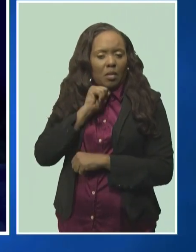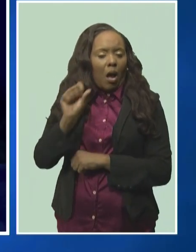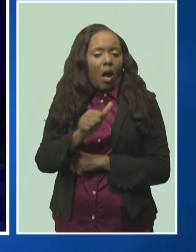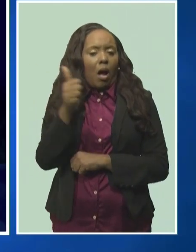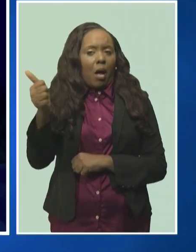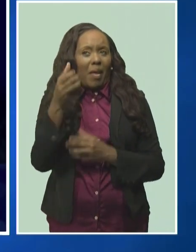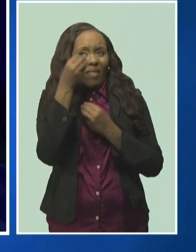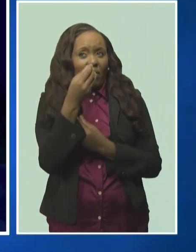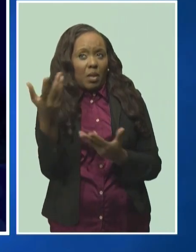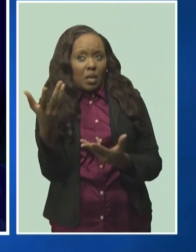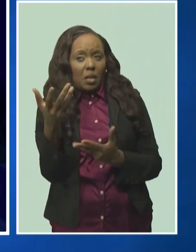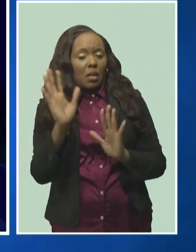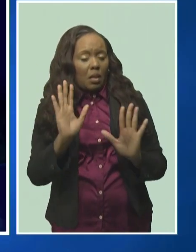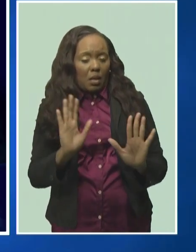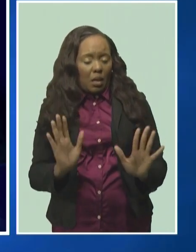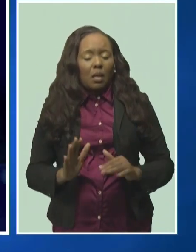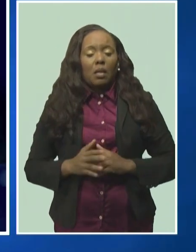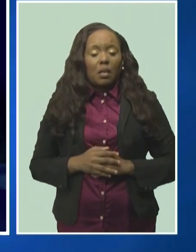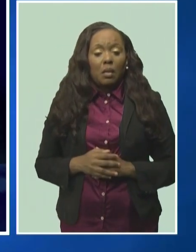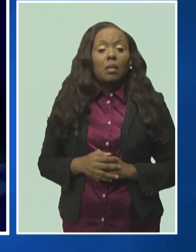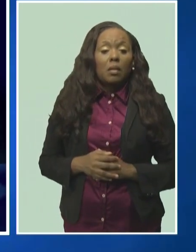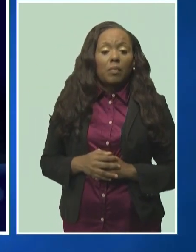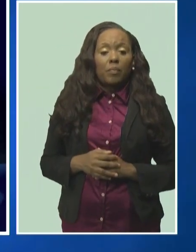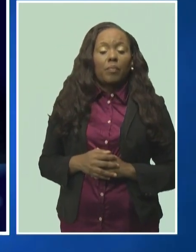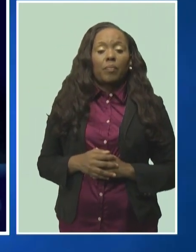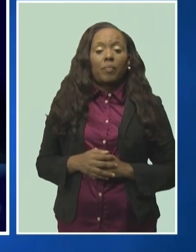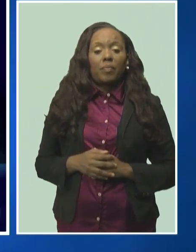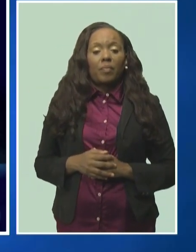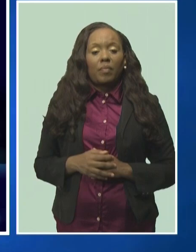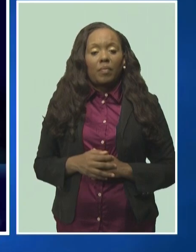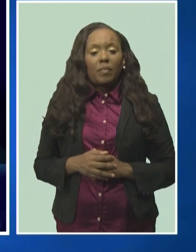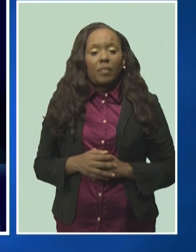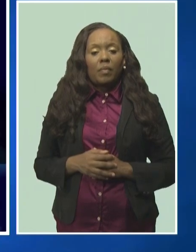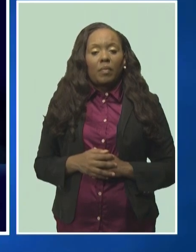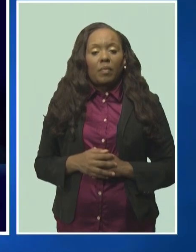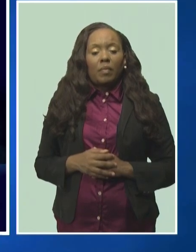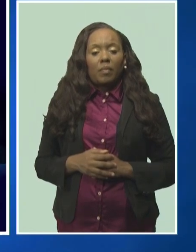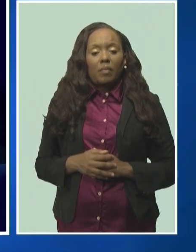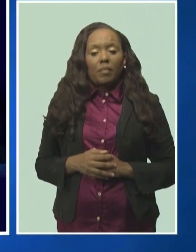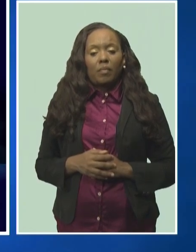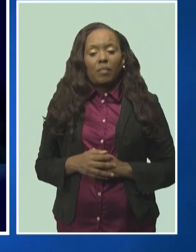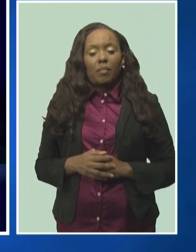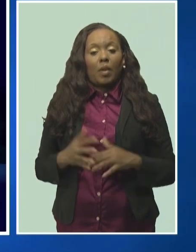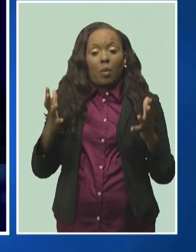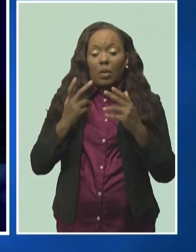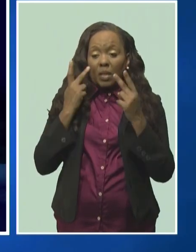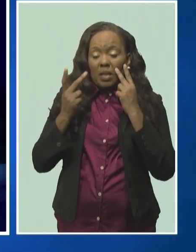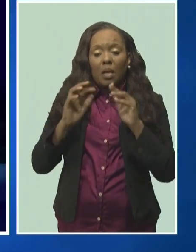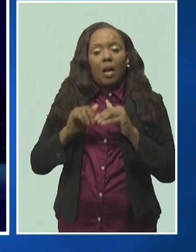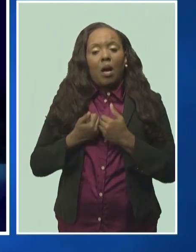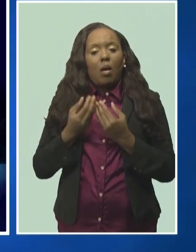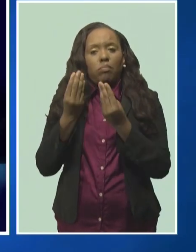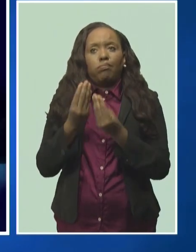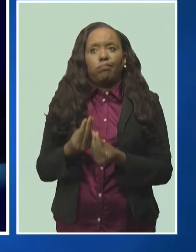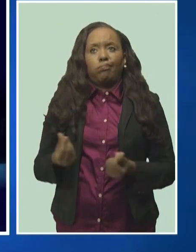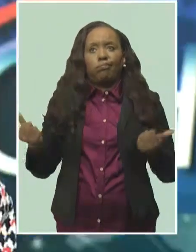through brick and mortar. We will be looking and exploring all legal remedies available to us.